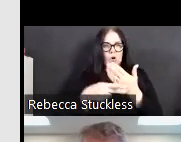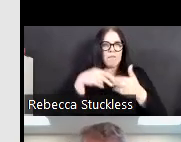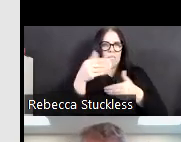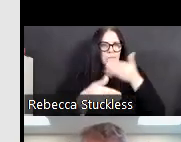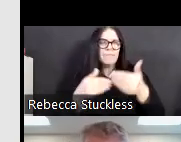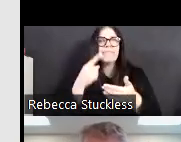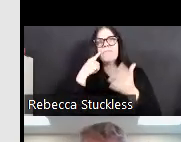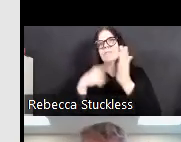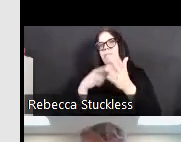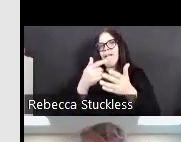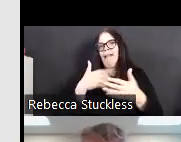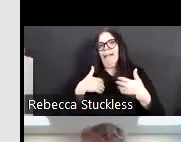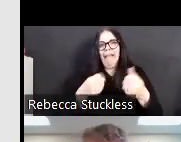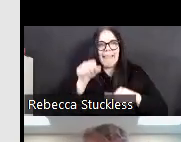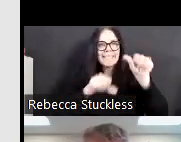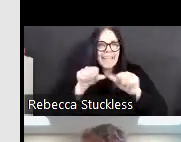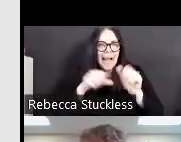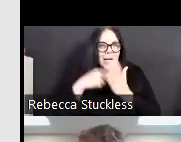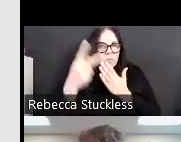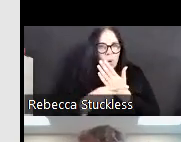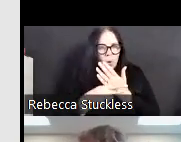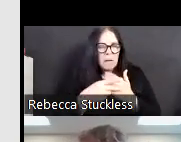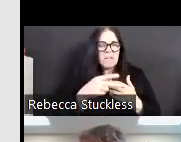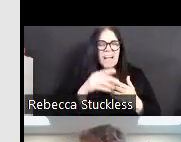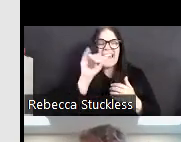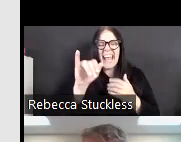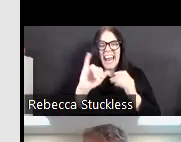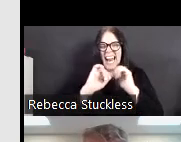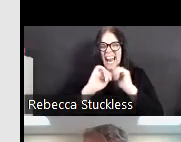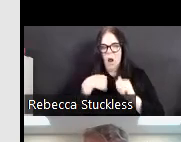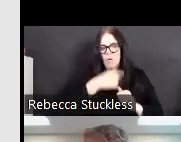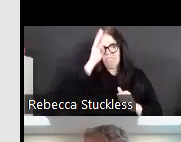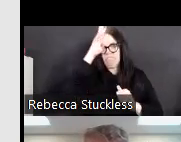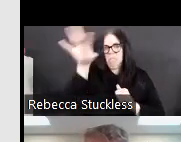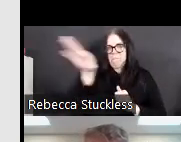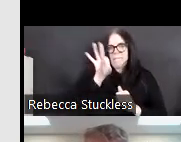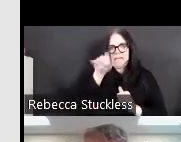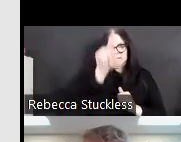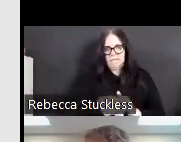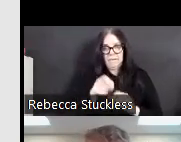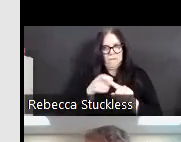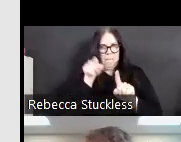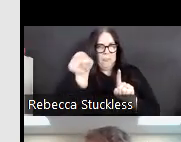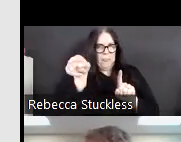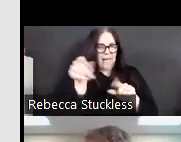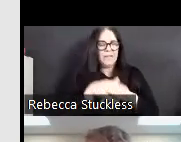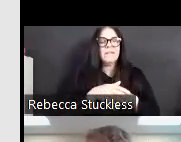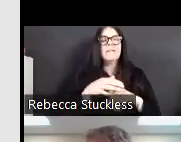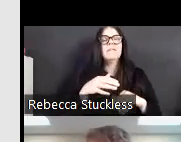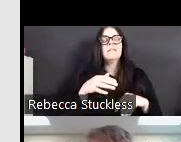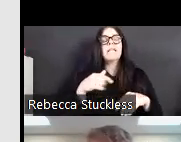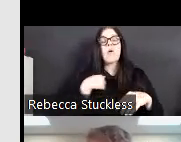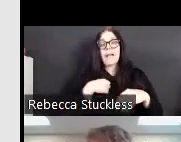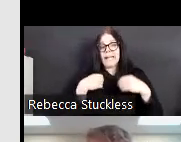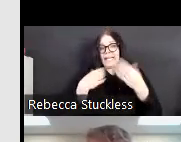health sciences program. And so that's kind of where we got these from. And we do a little lesson